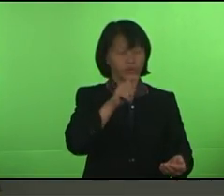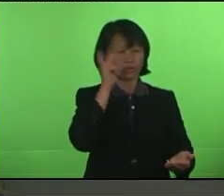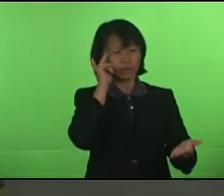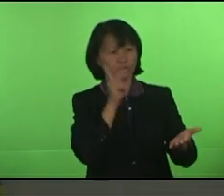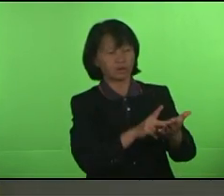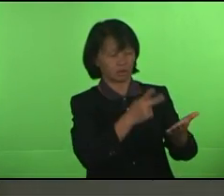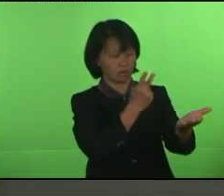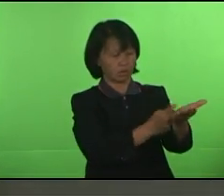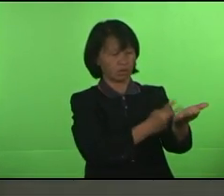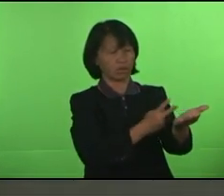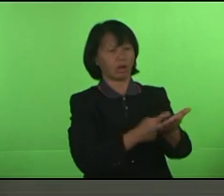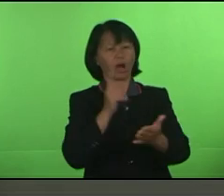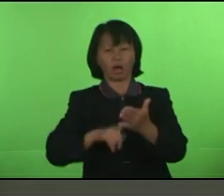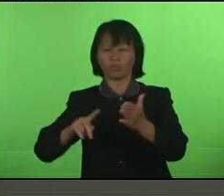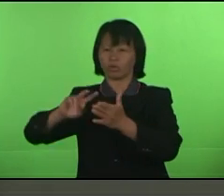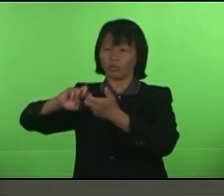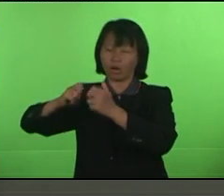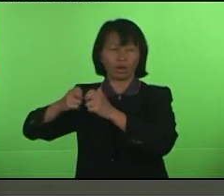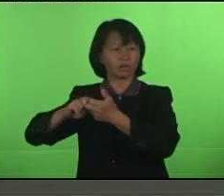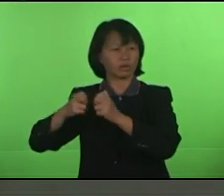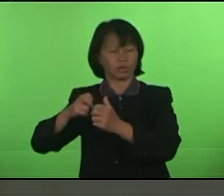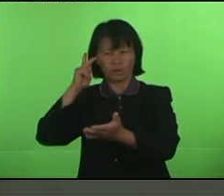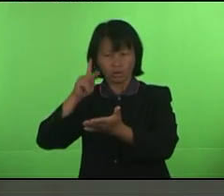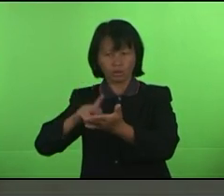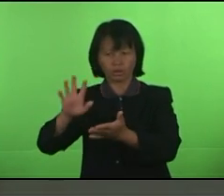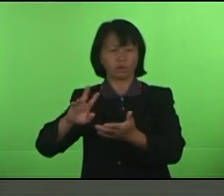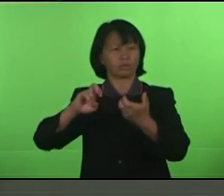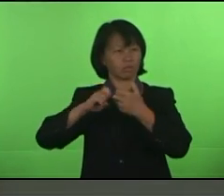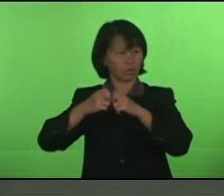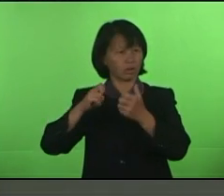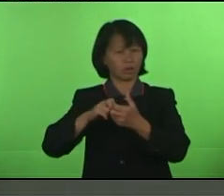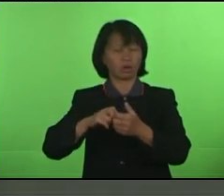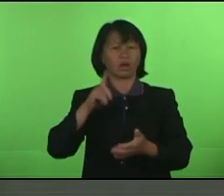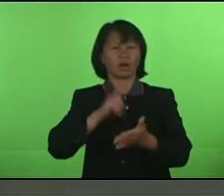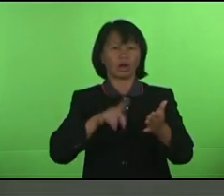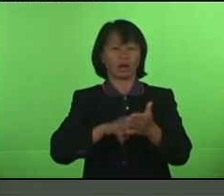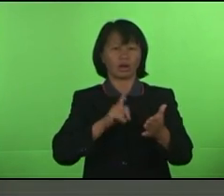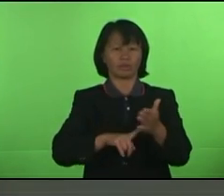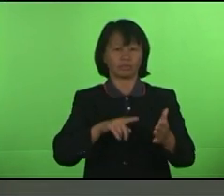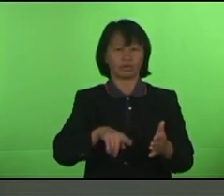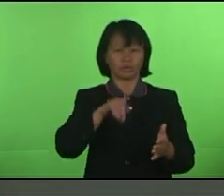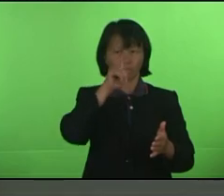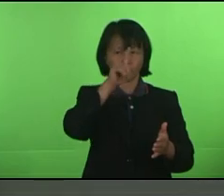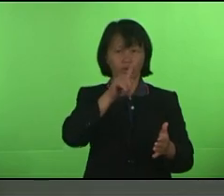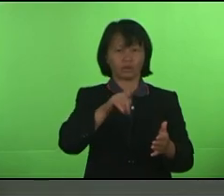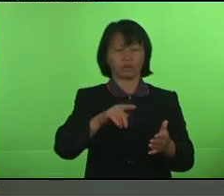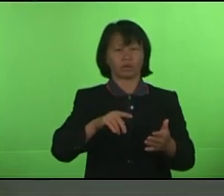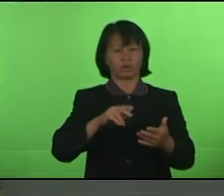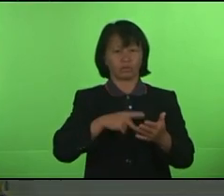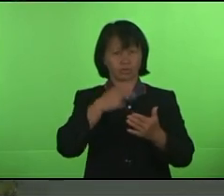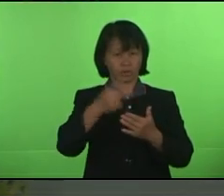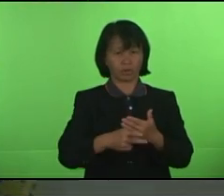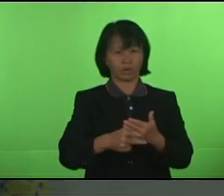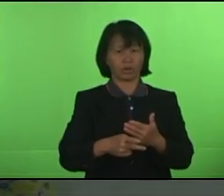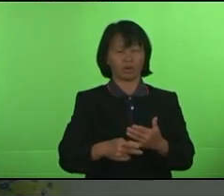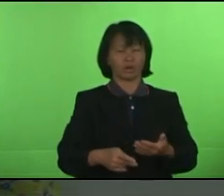kena kenalkan apa dia punca dia, ya. Identify the root cause. What really is the problem. And then